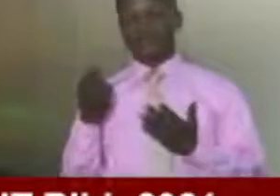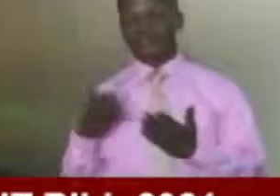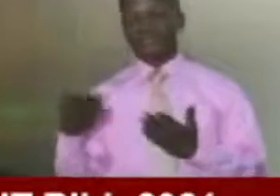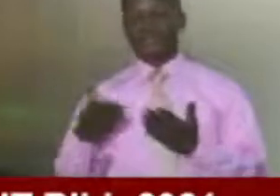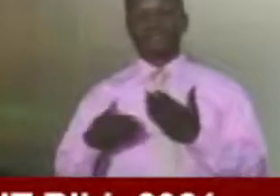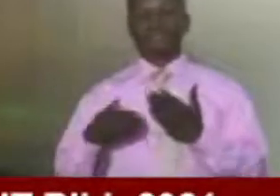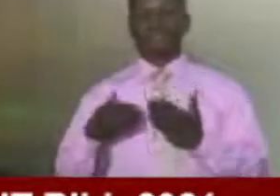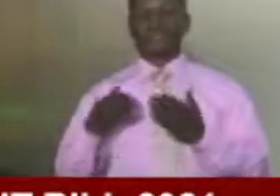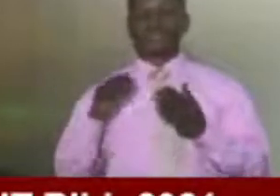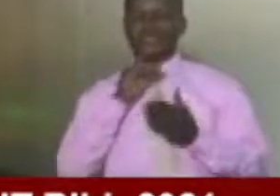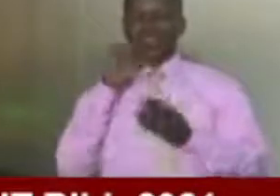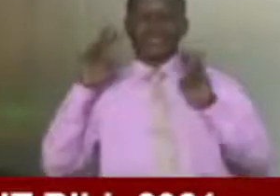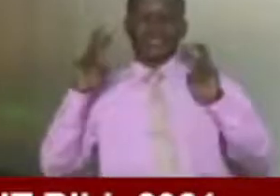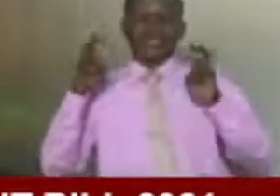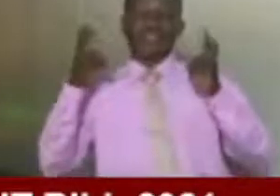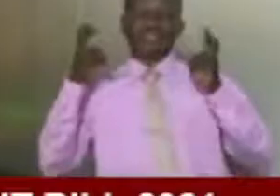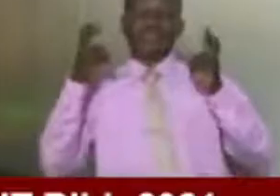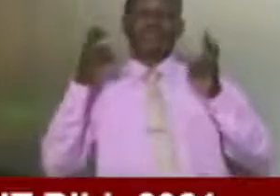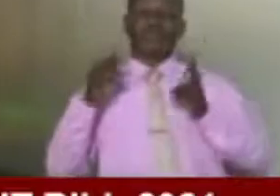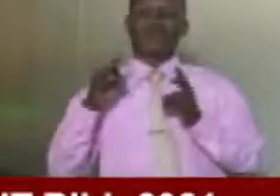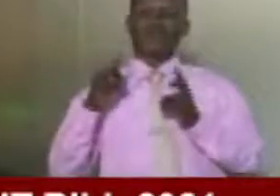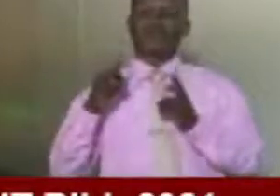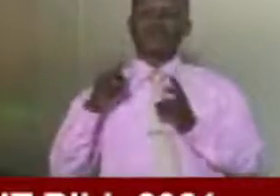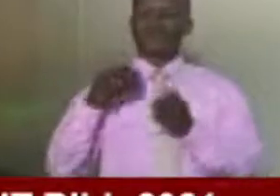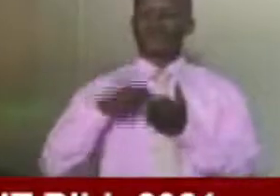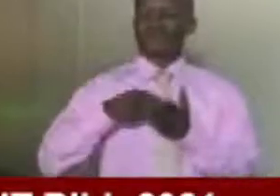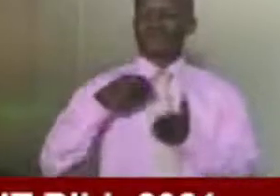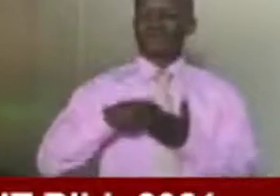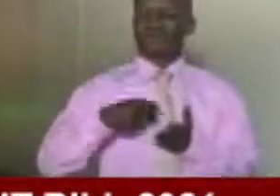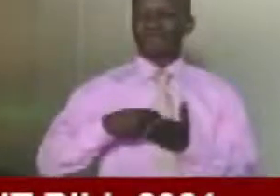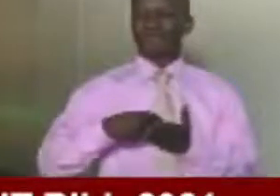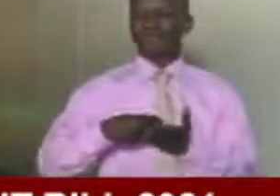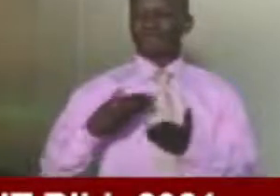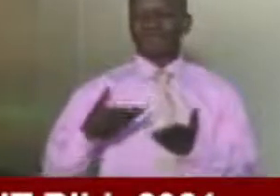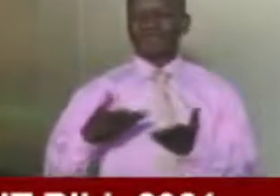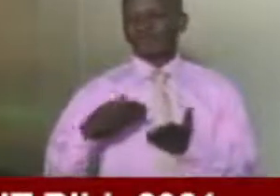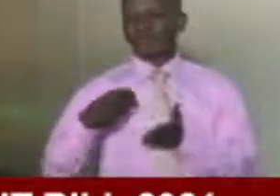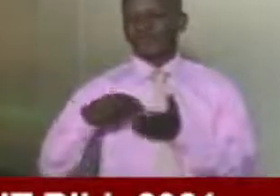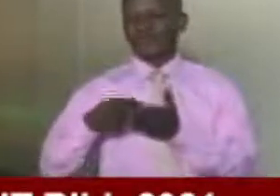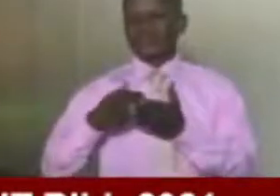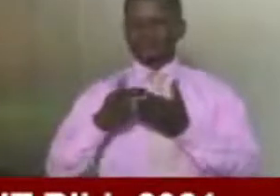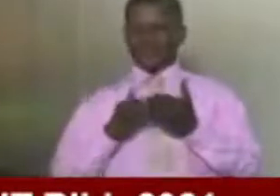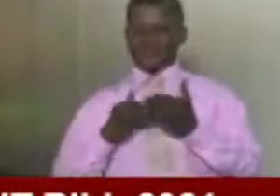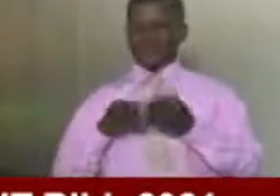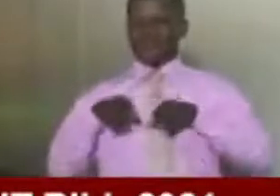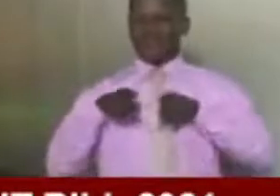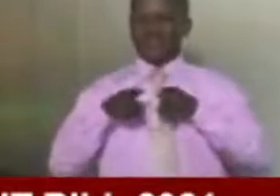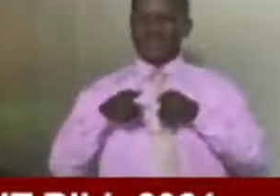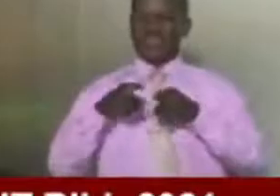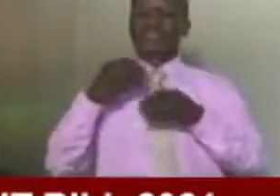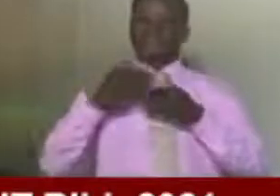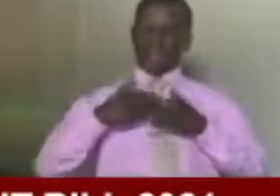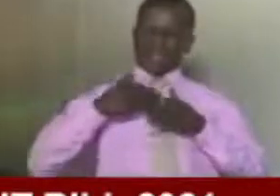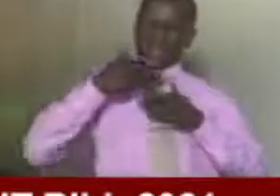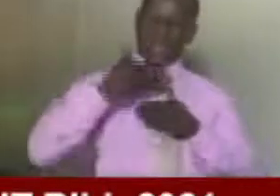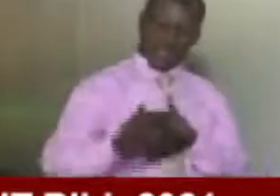is the issue of the obscene use of money during elections, before elections, during elections, after elections. Why is that nobody has been tried in